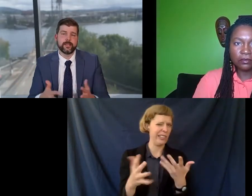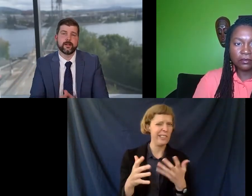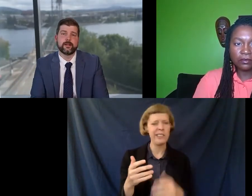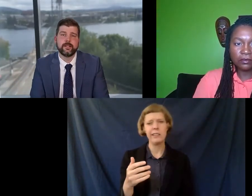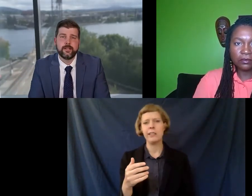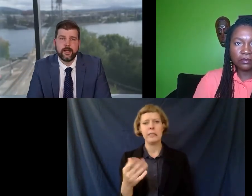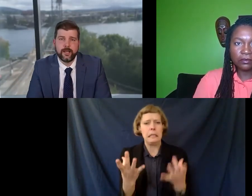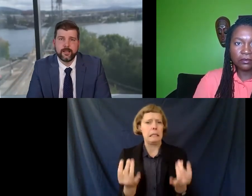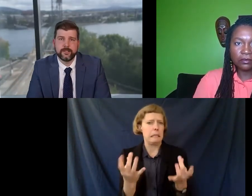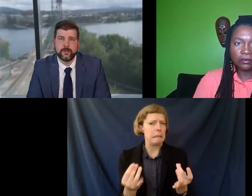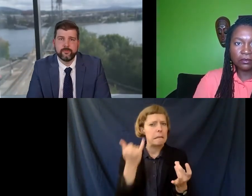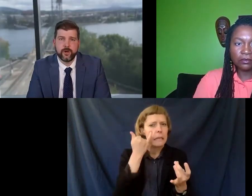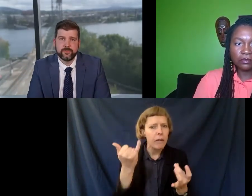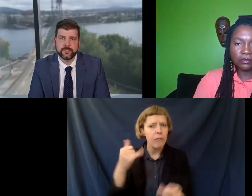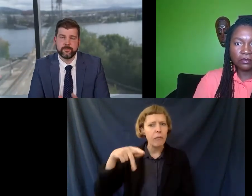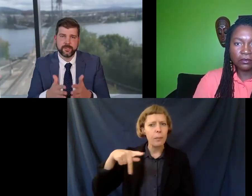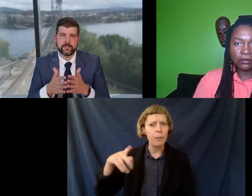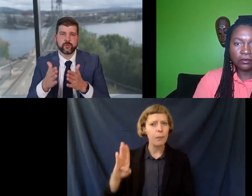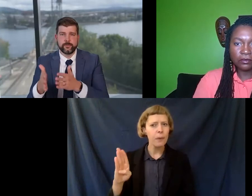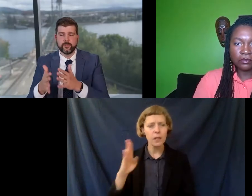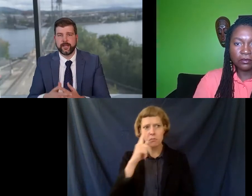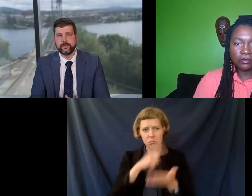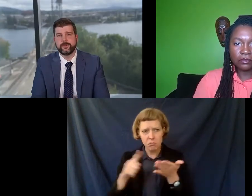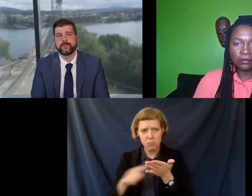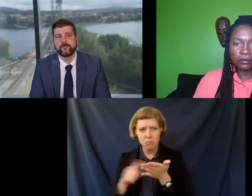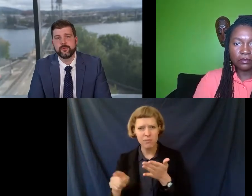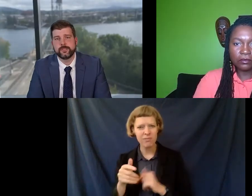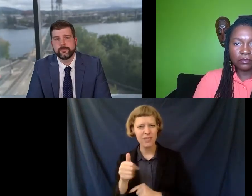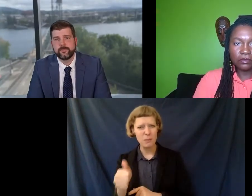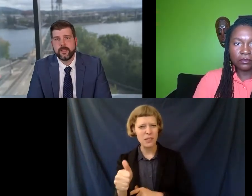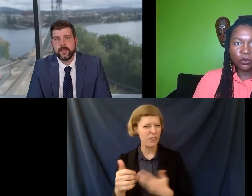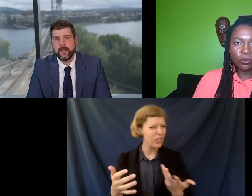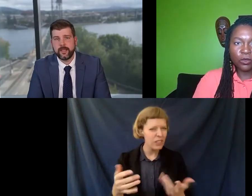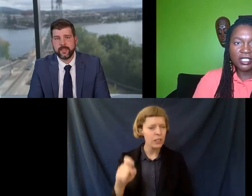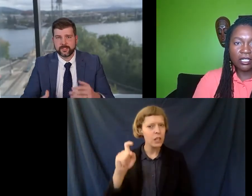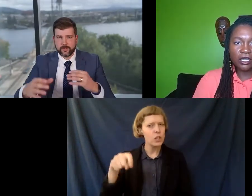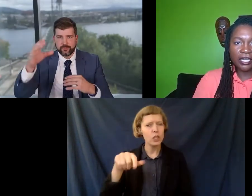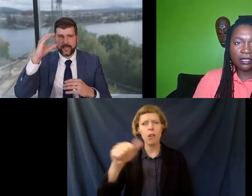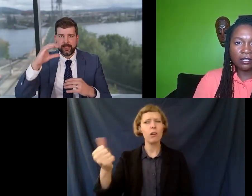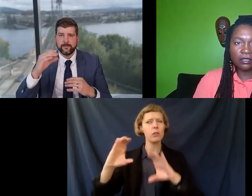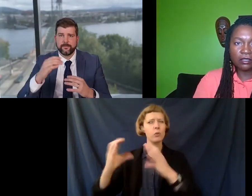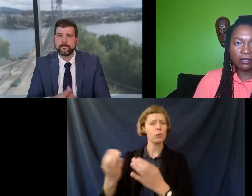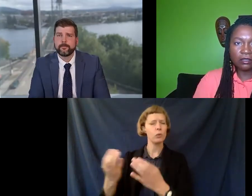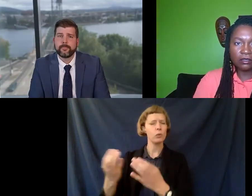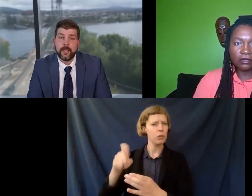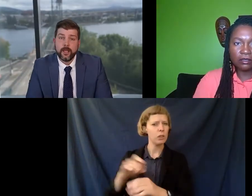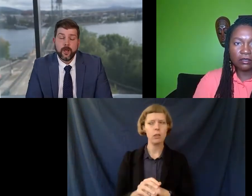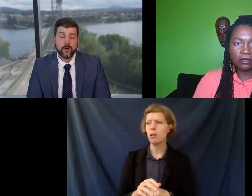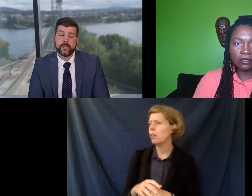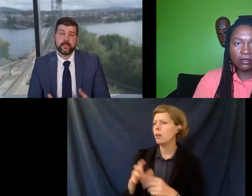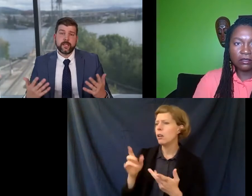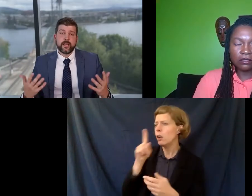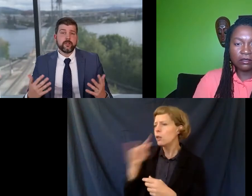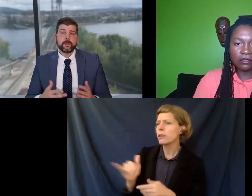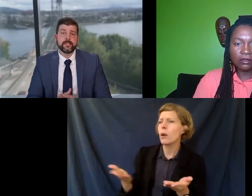that they are involved in something that's criminal by their use of force. What does that look like?